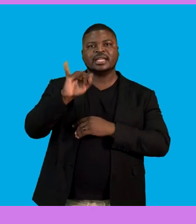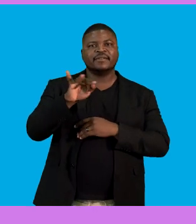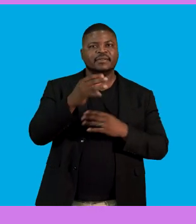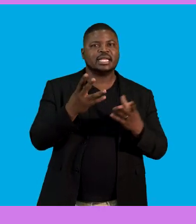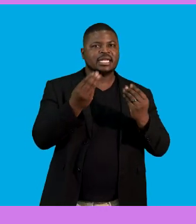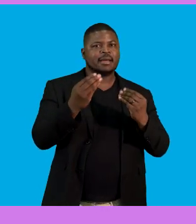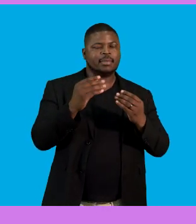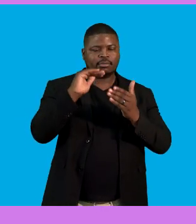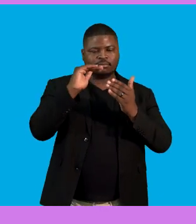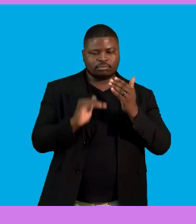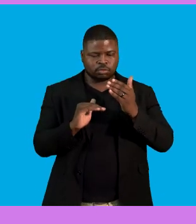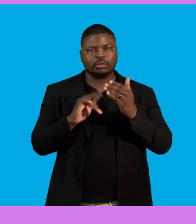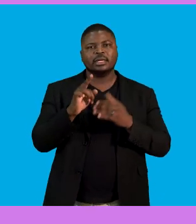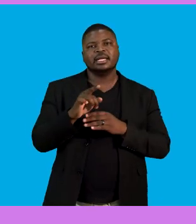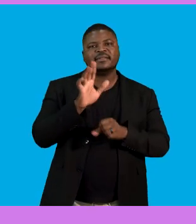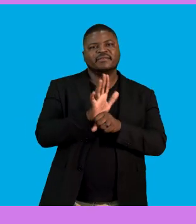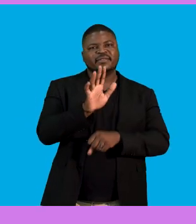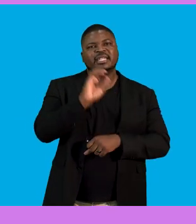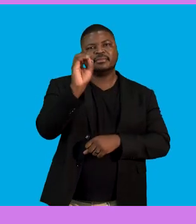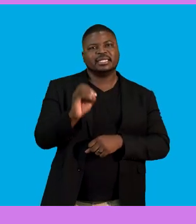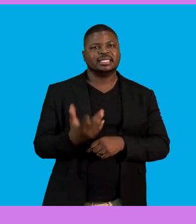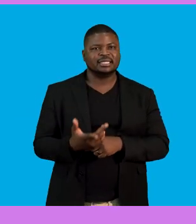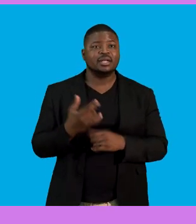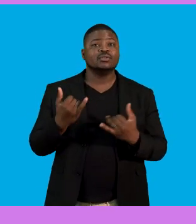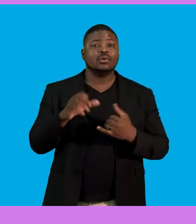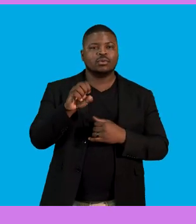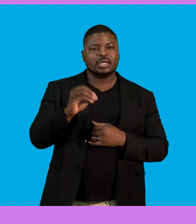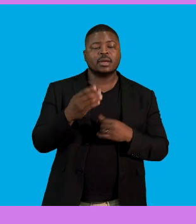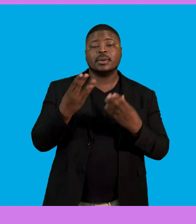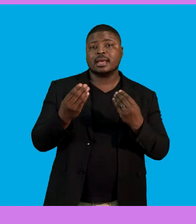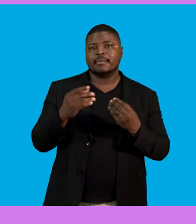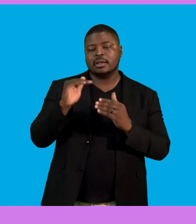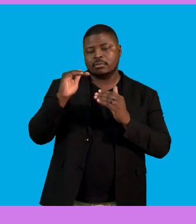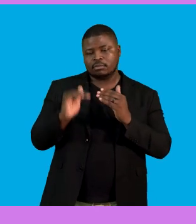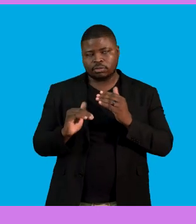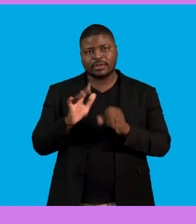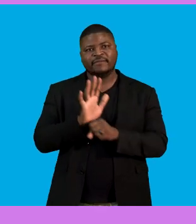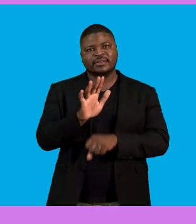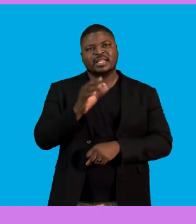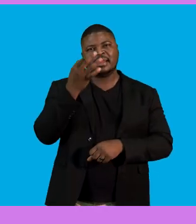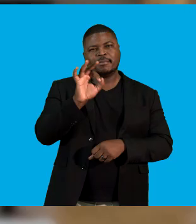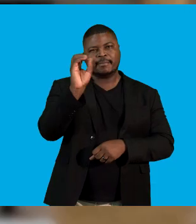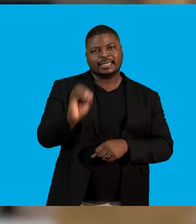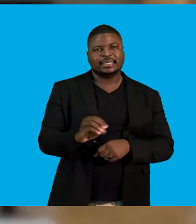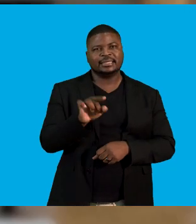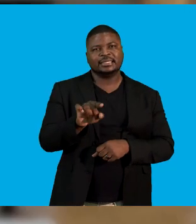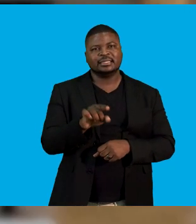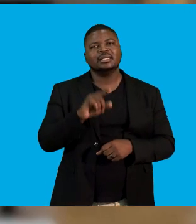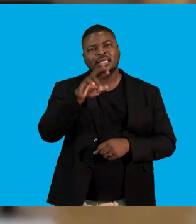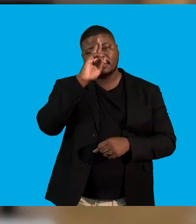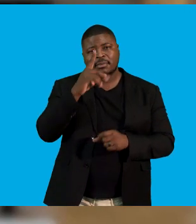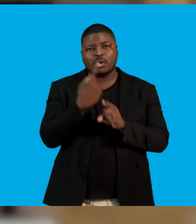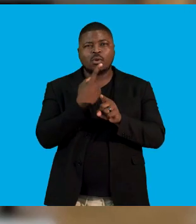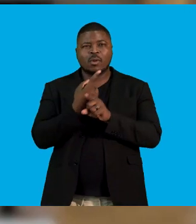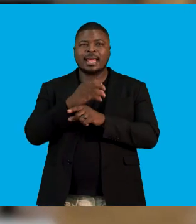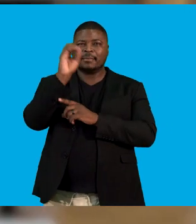the number is reduced by 15%? So we are reducing the number. So we have to always try and integrate